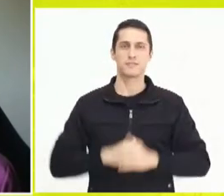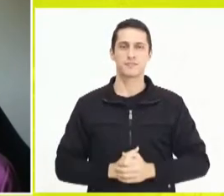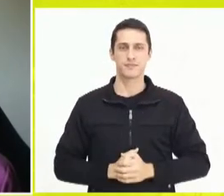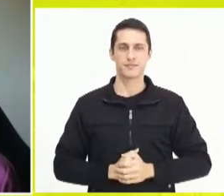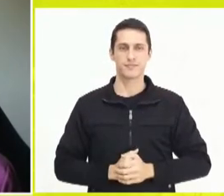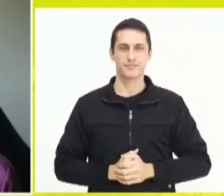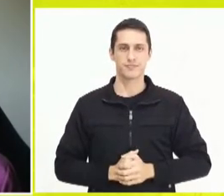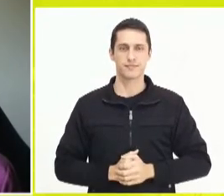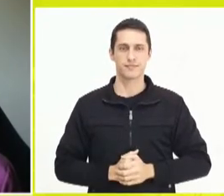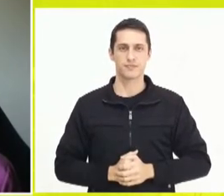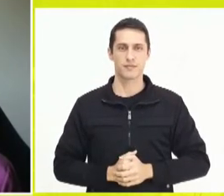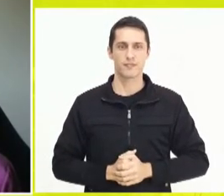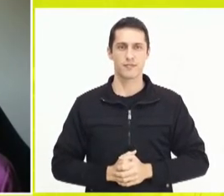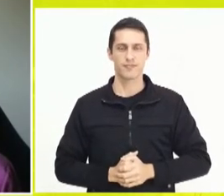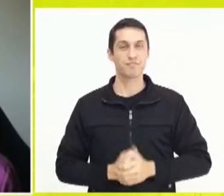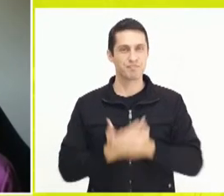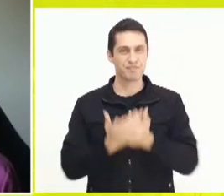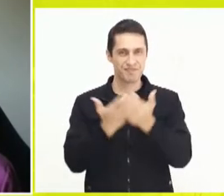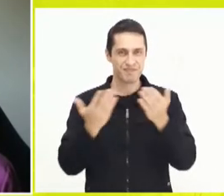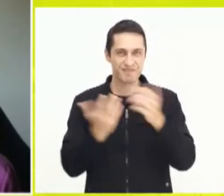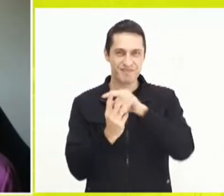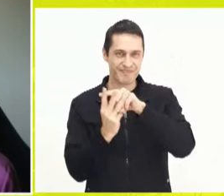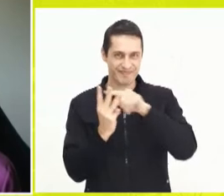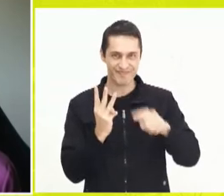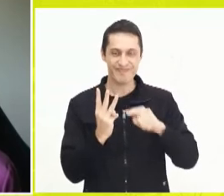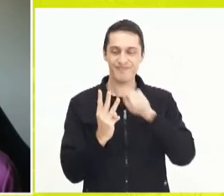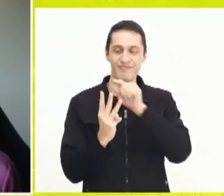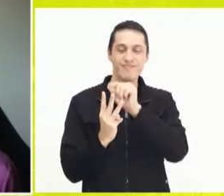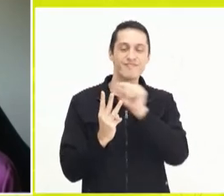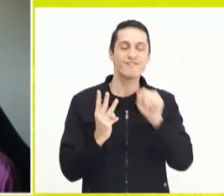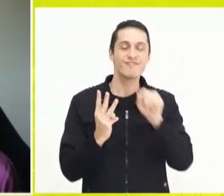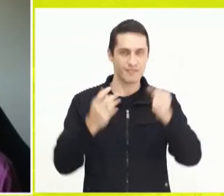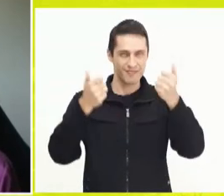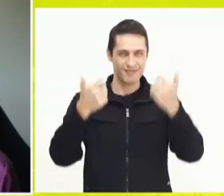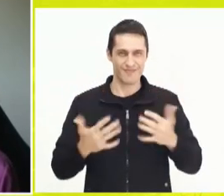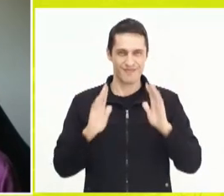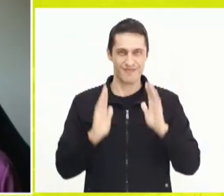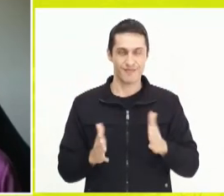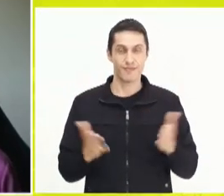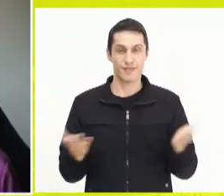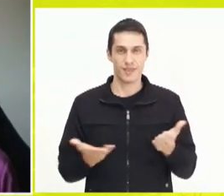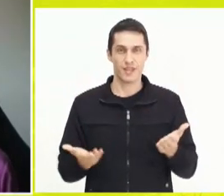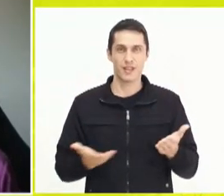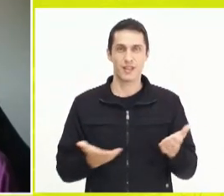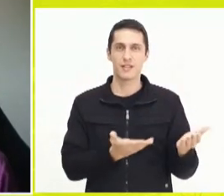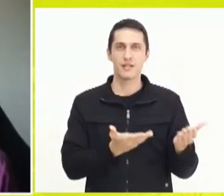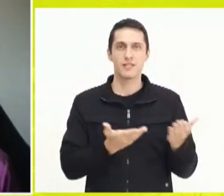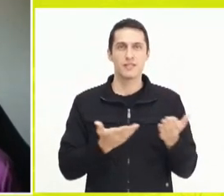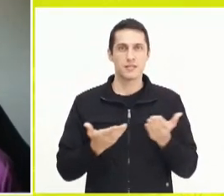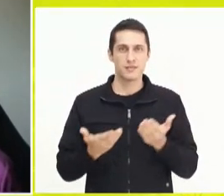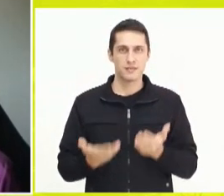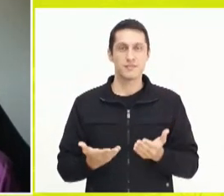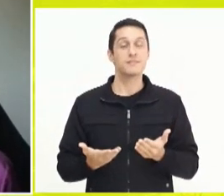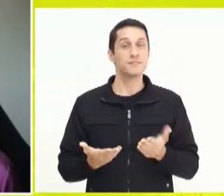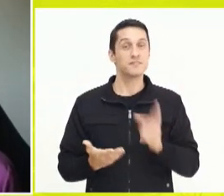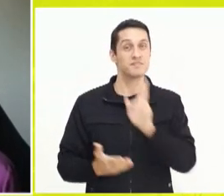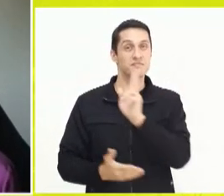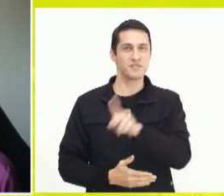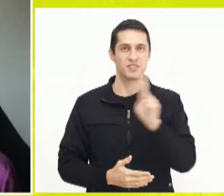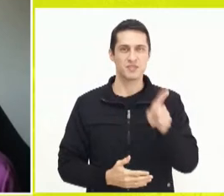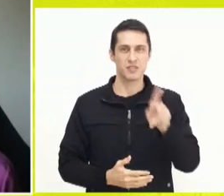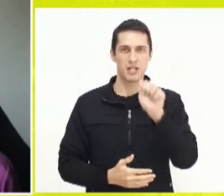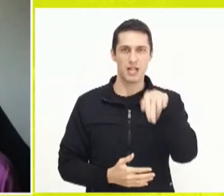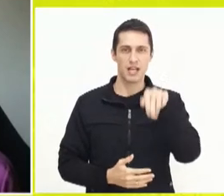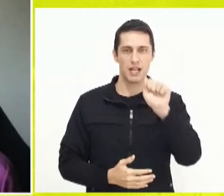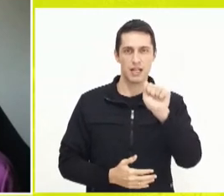them to really have to ex act in their citizenship you know the children